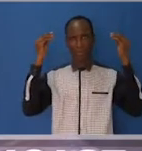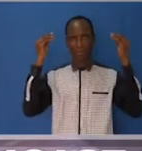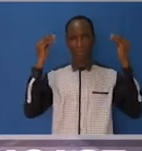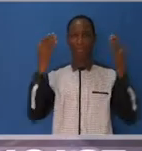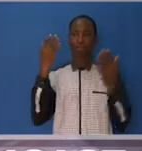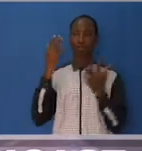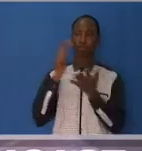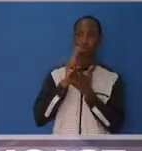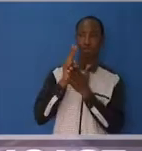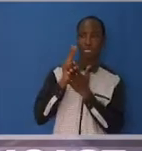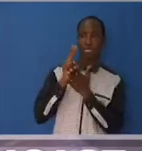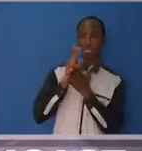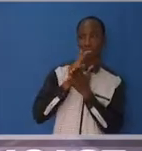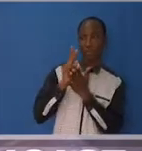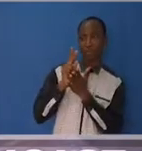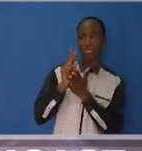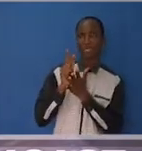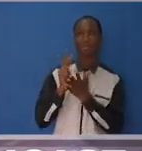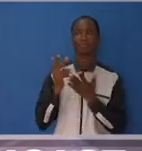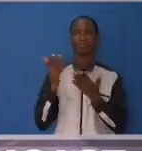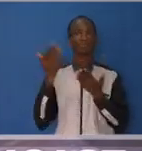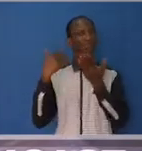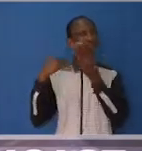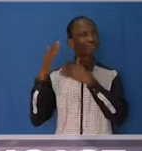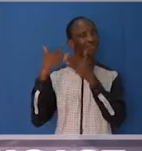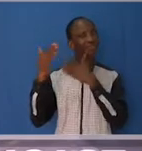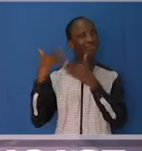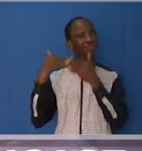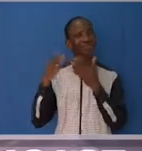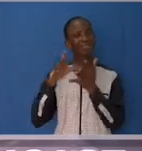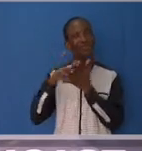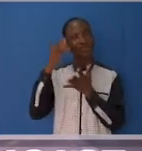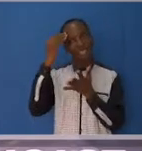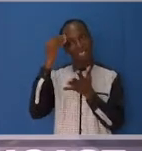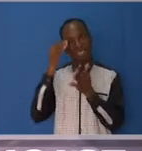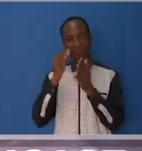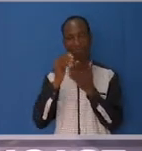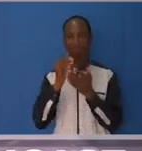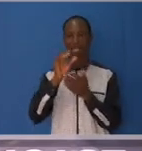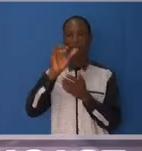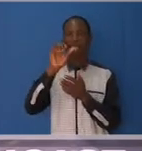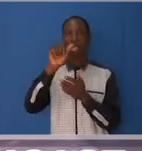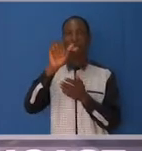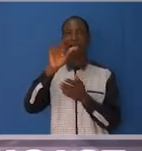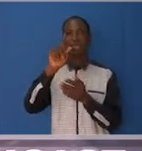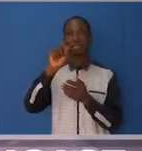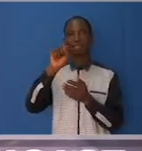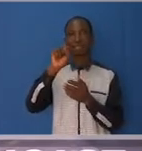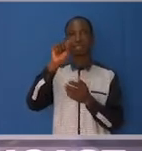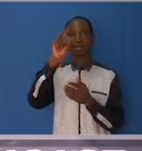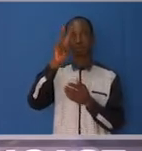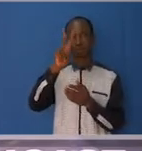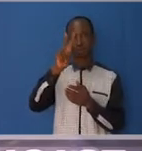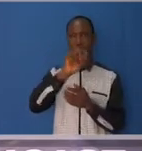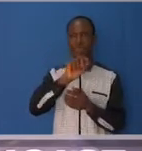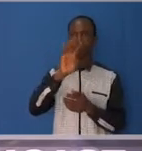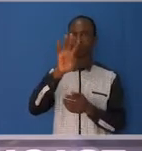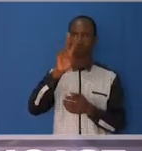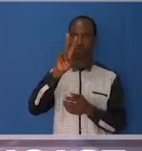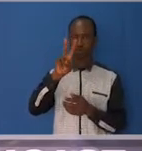Na what you mean no me and sa e chemun yinano. Na ye no more as muffin you ma 18 million inch mo a dear